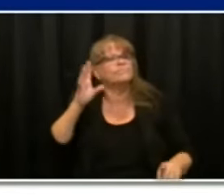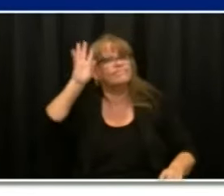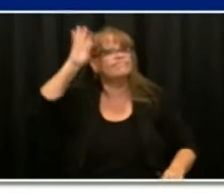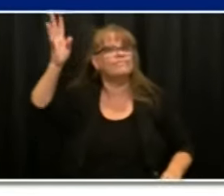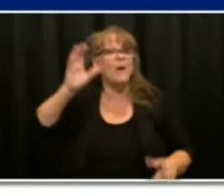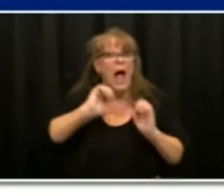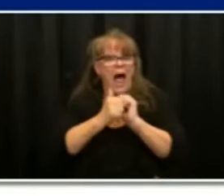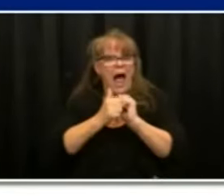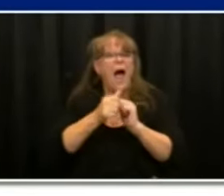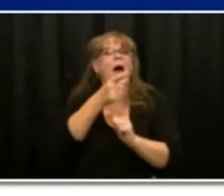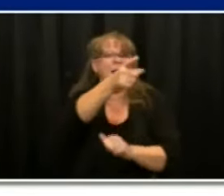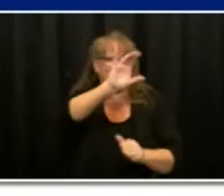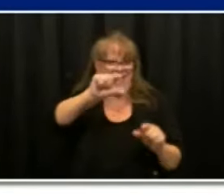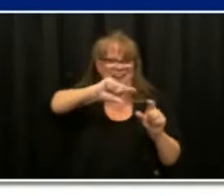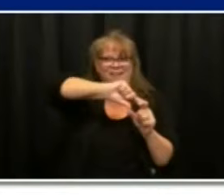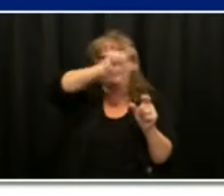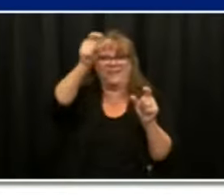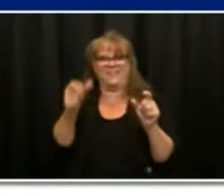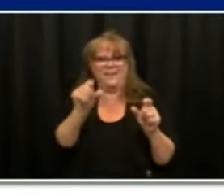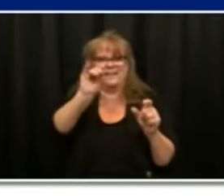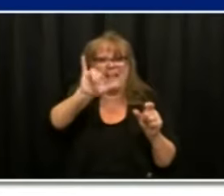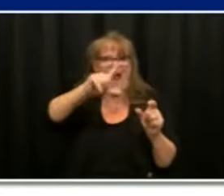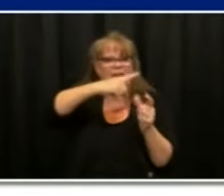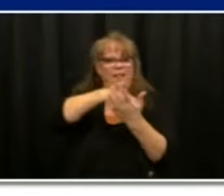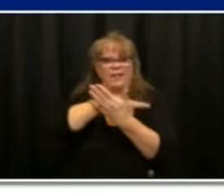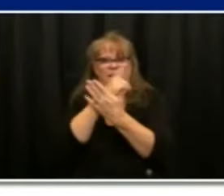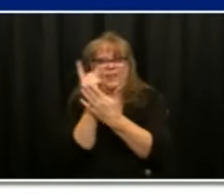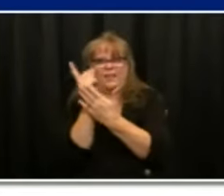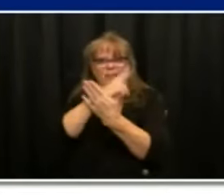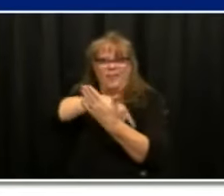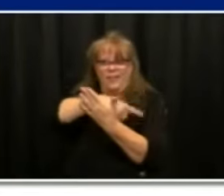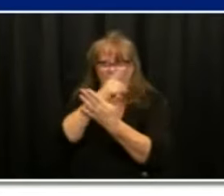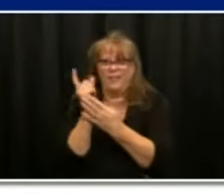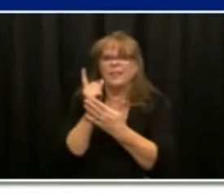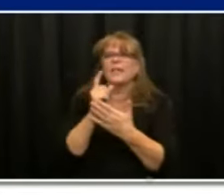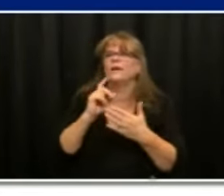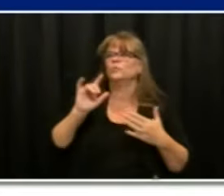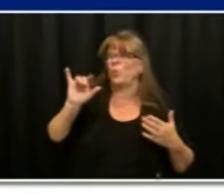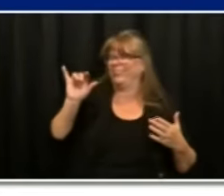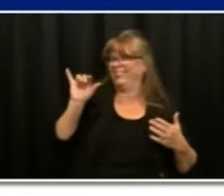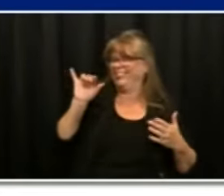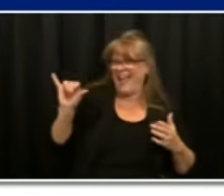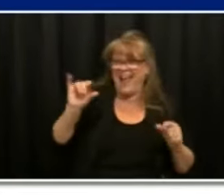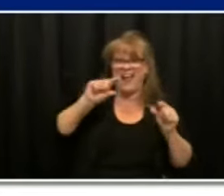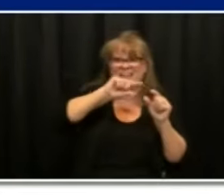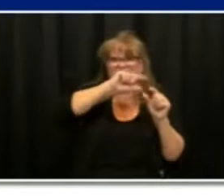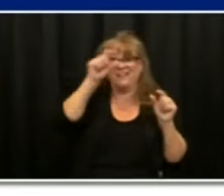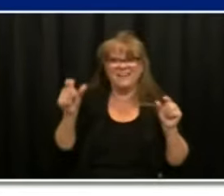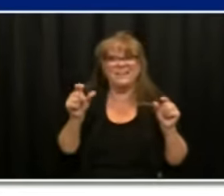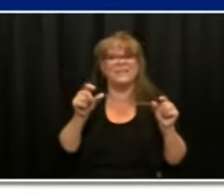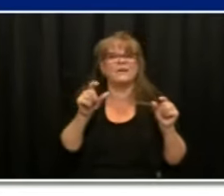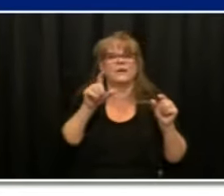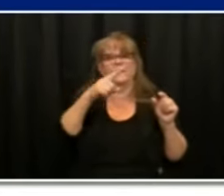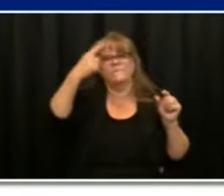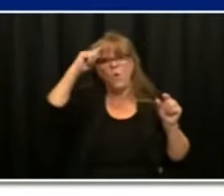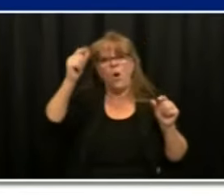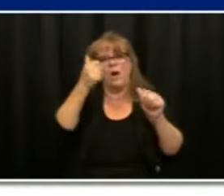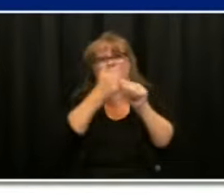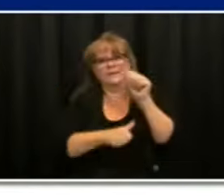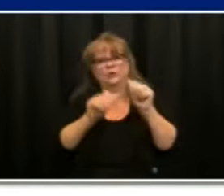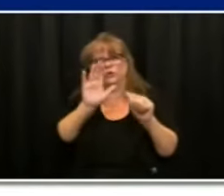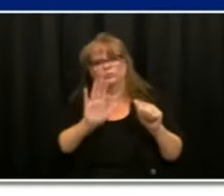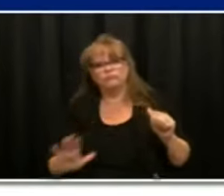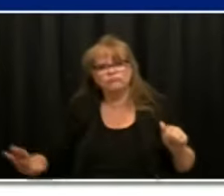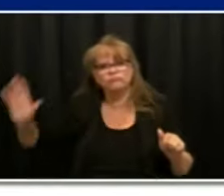The DIAL reflects the incredible amount of diversity in Colorado. It recognizes that local conditions vary, that one part of the state